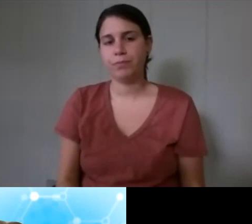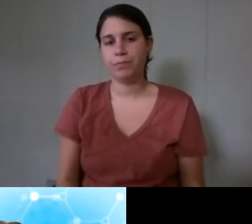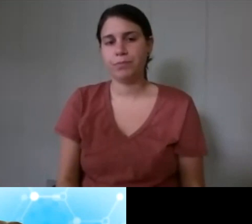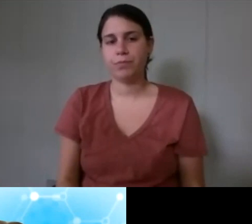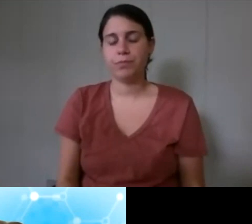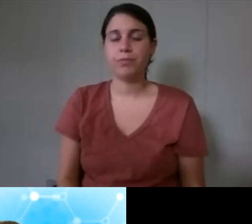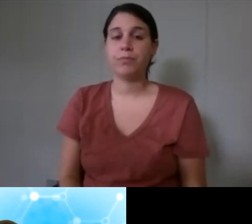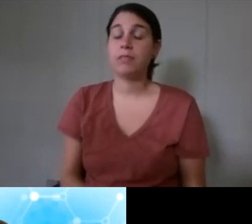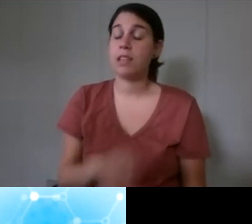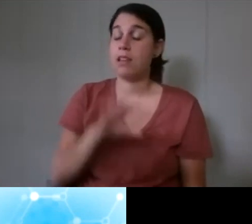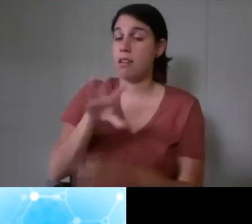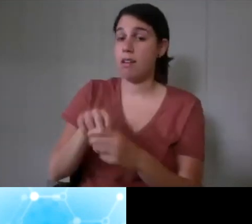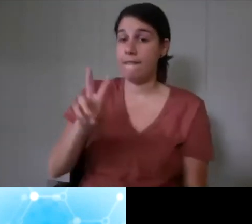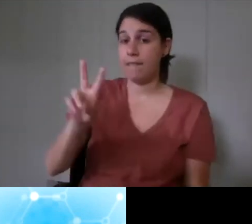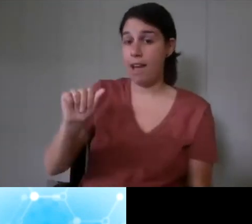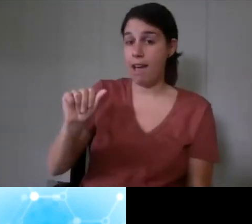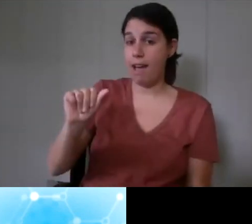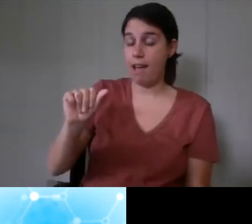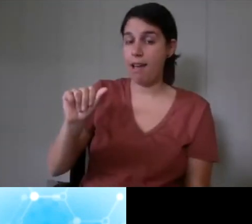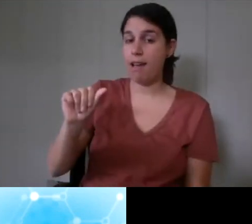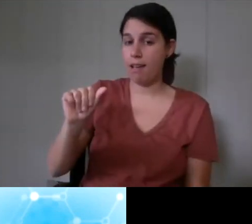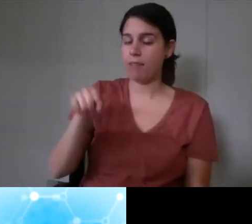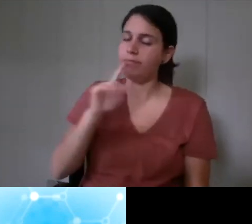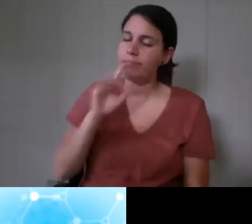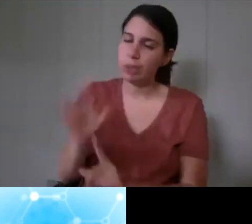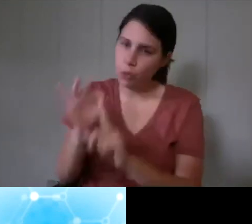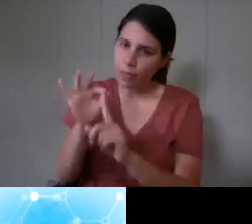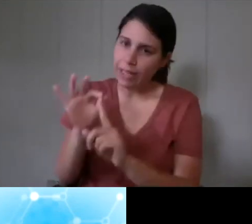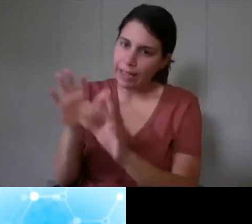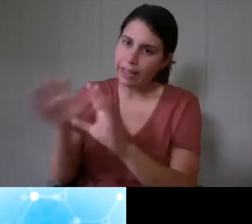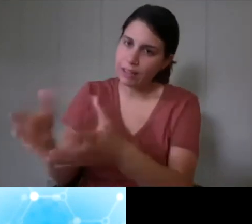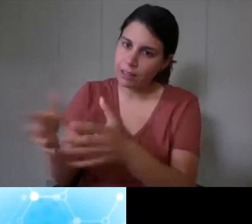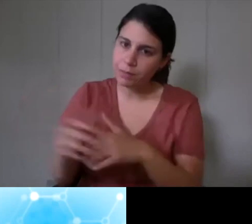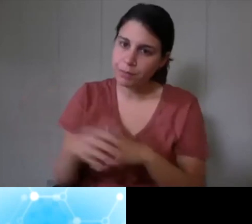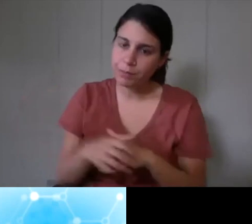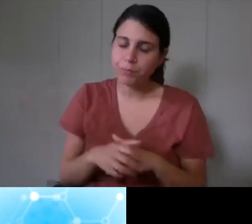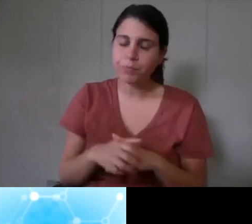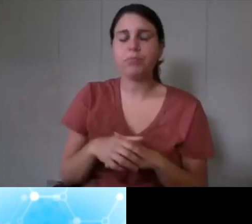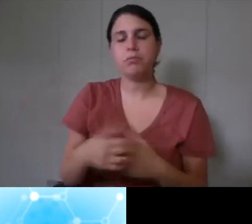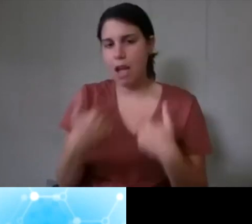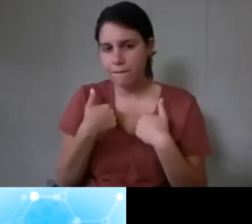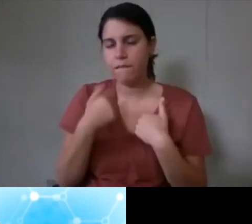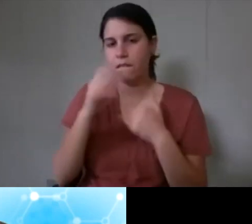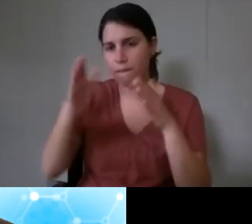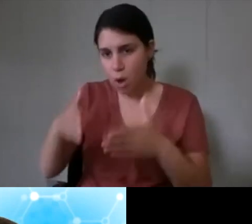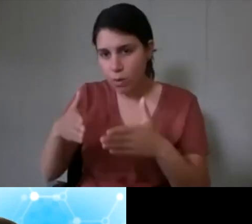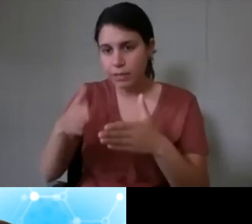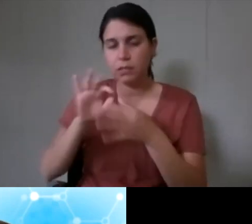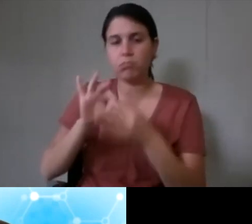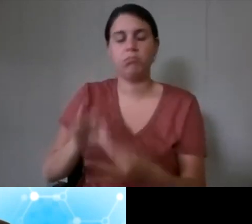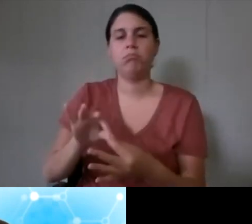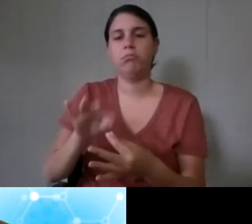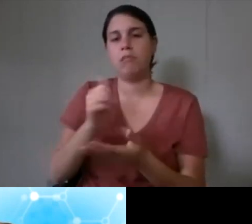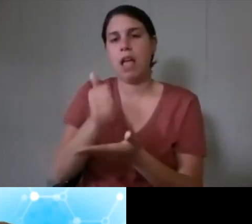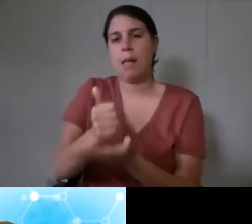Within the VA, and they're certainly unique, they have a particular focus on trying to